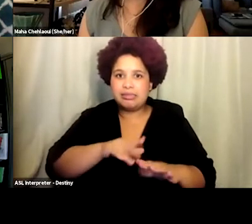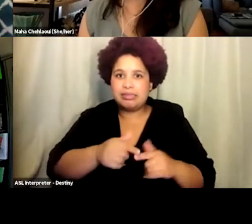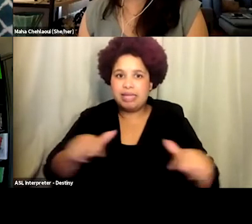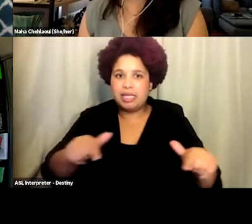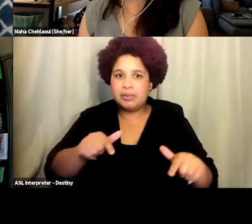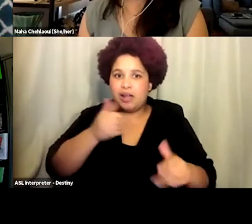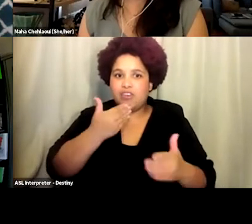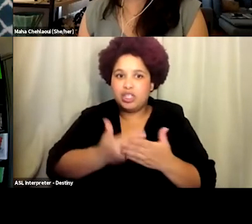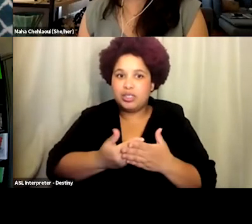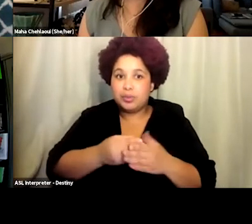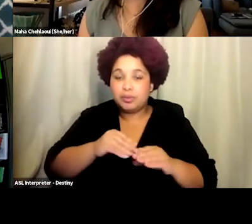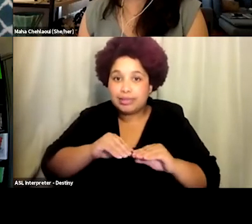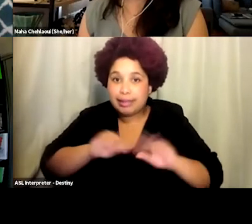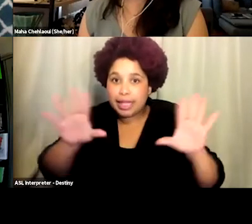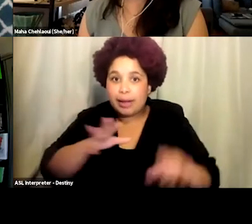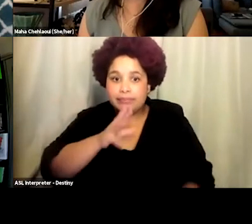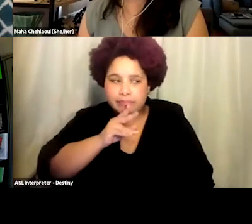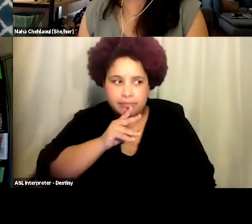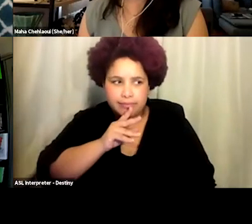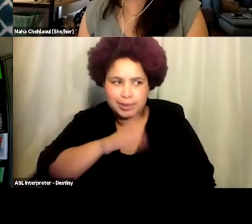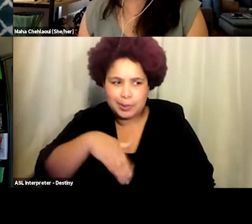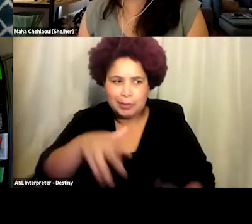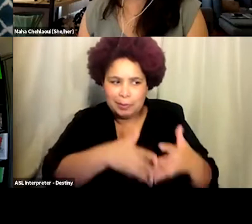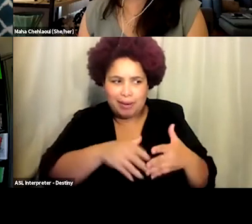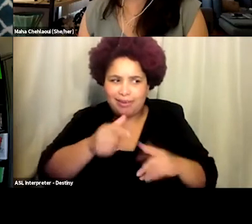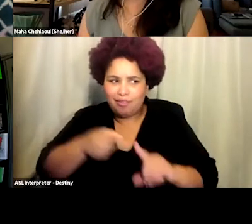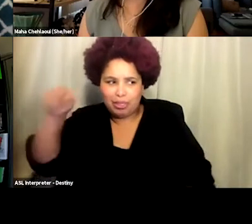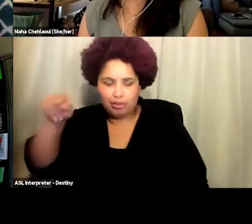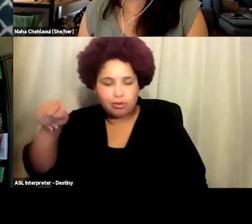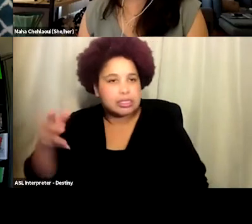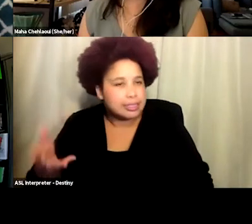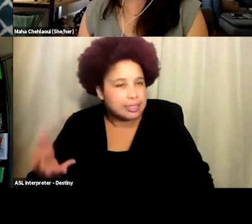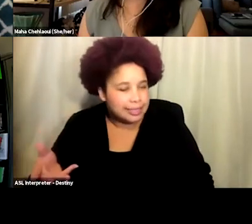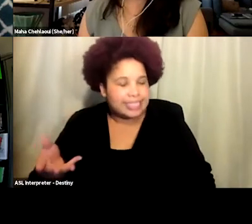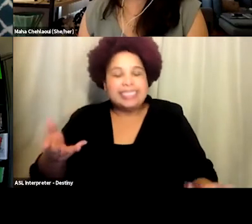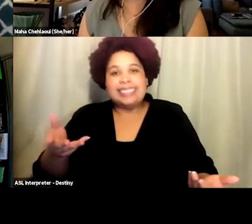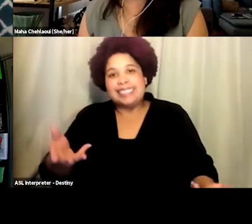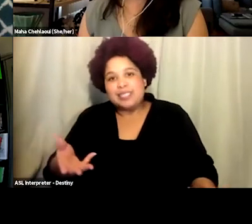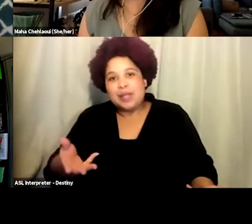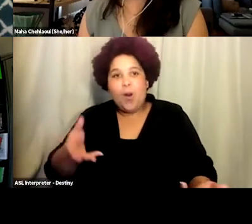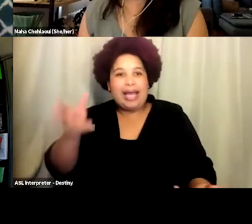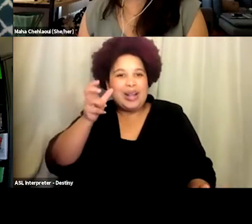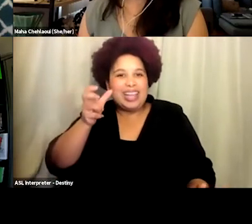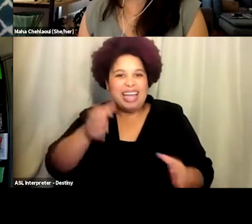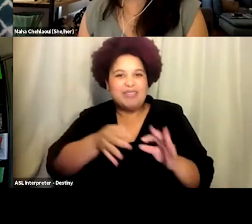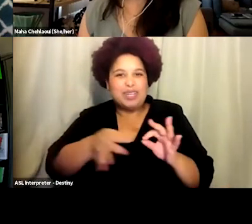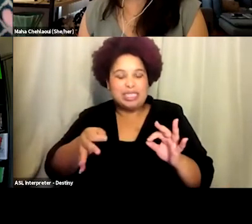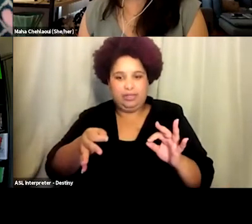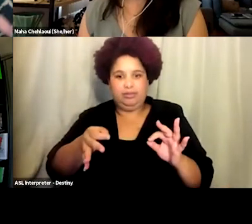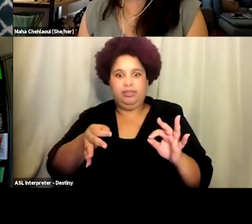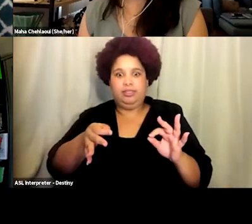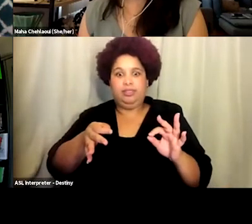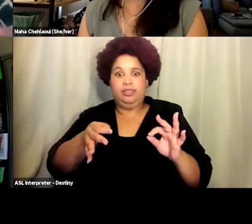tell I was a kid who grew up in America. So it's like, so yes, yeah, so when I initially hear a phrase like that, I get scared, because it